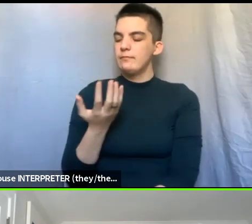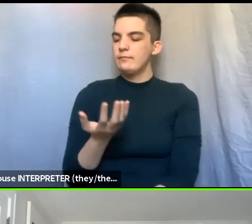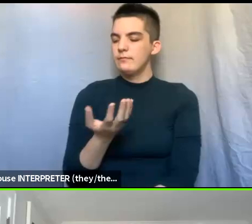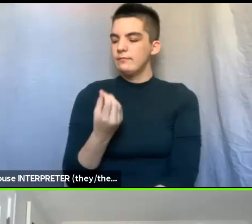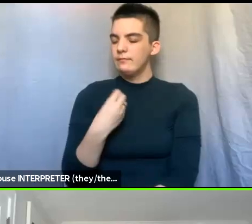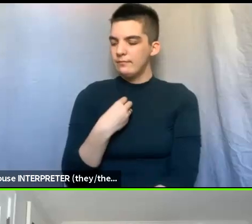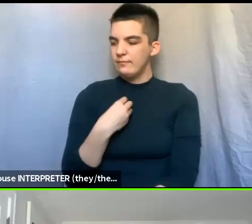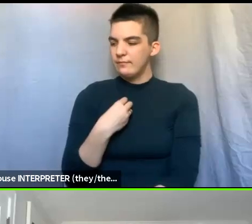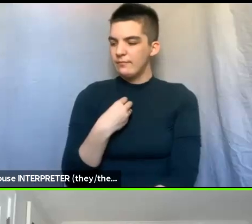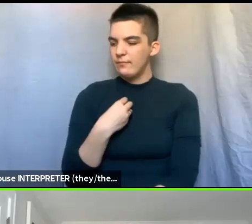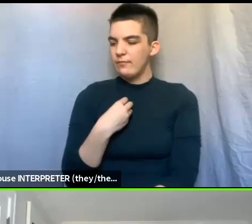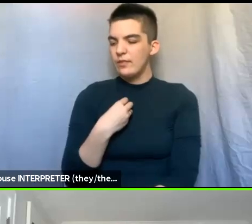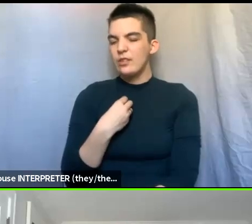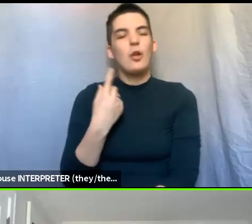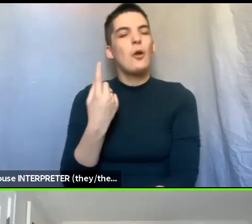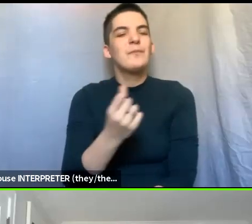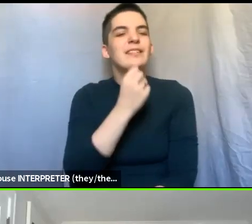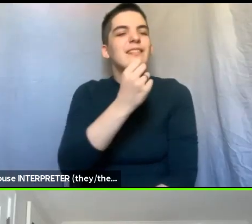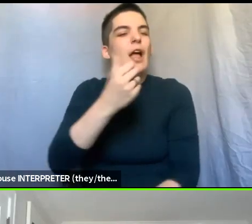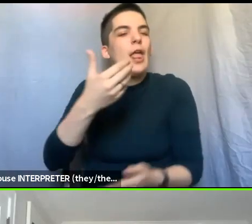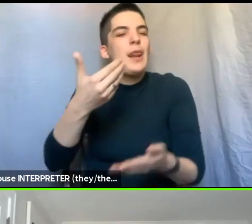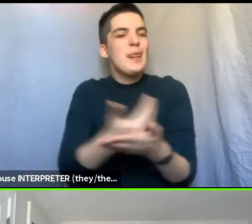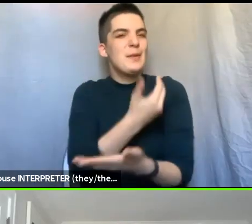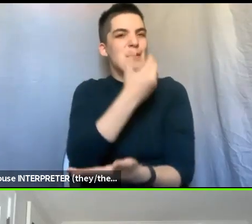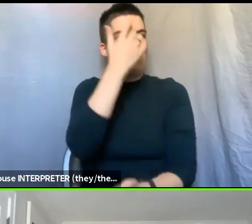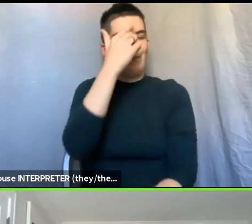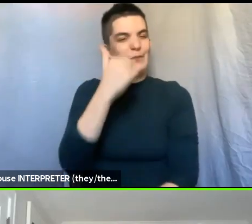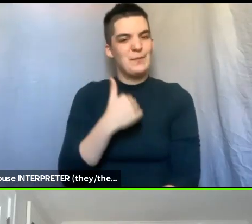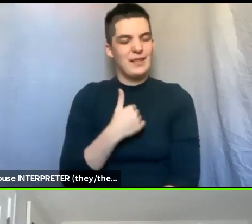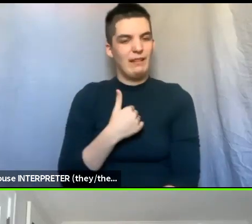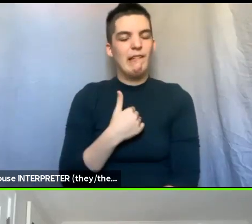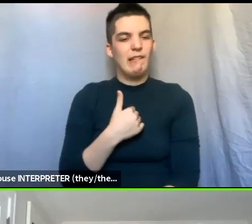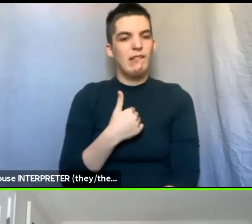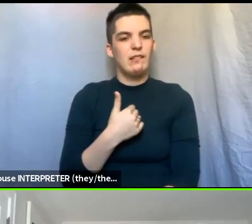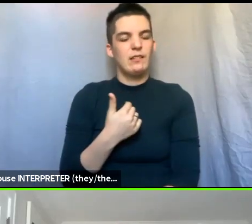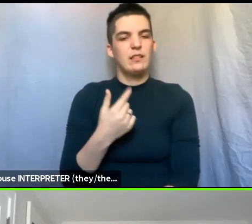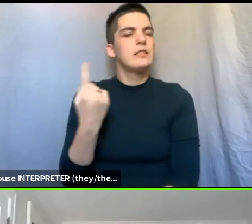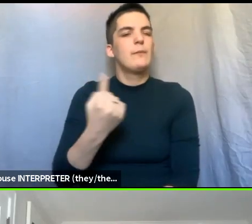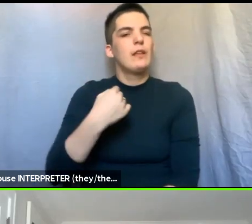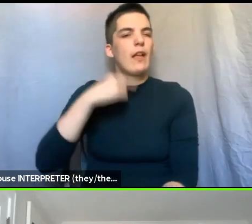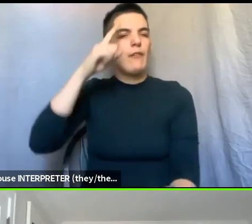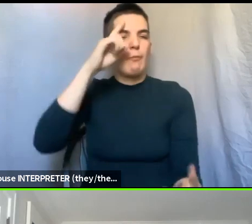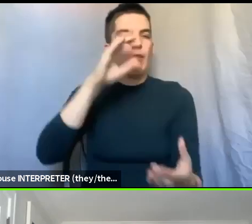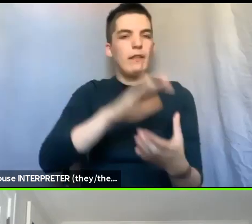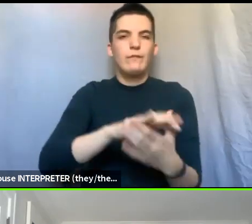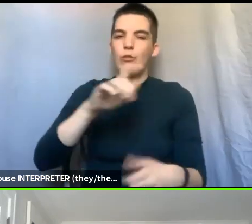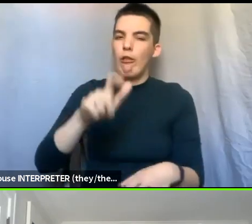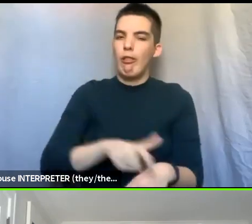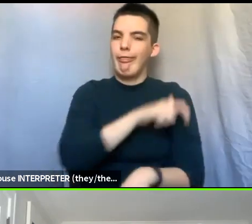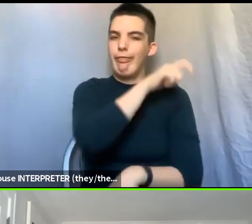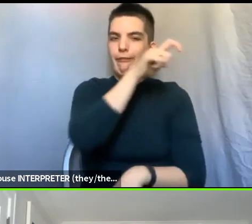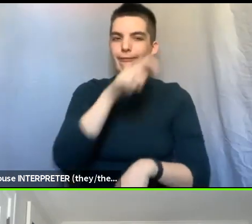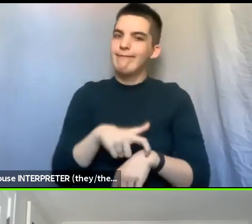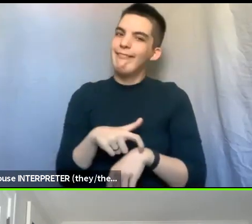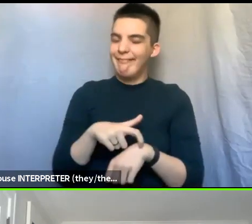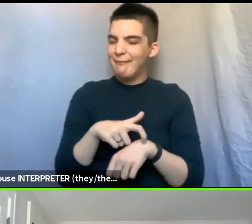actually is not new for me, something that I have believed for a long time, but it certainly has been